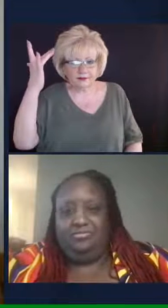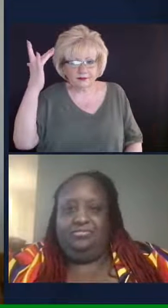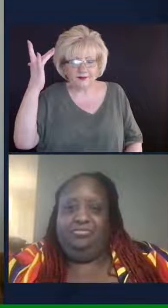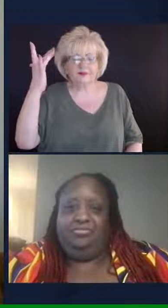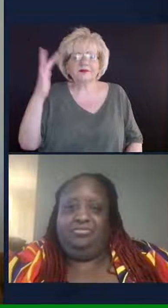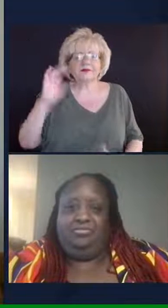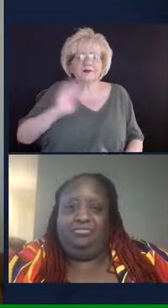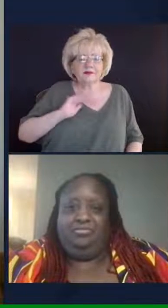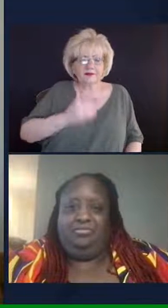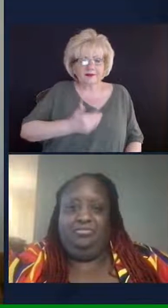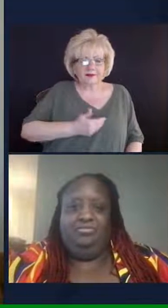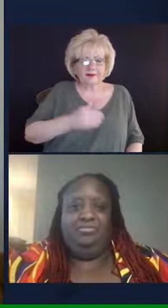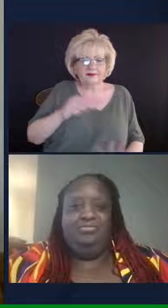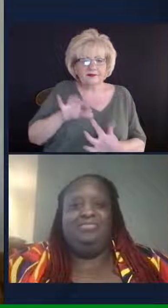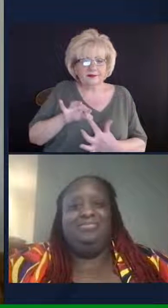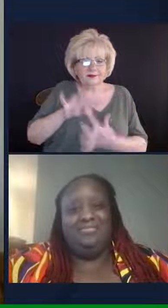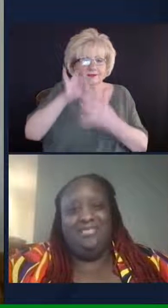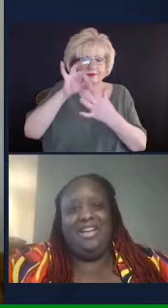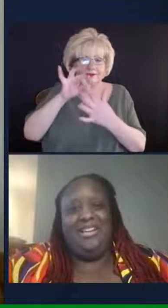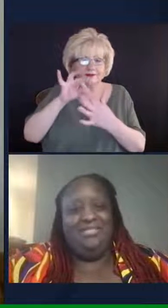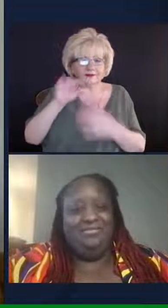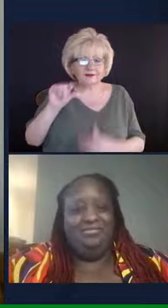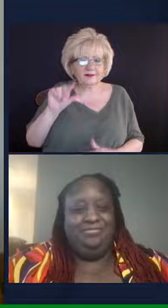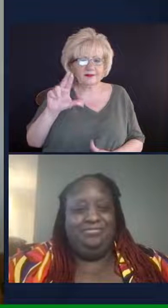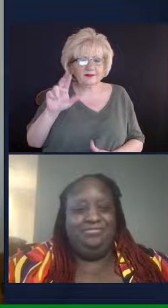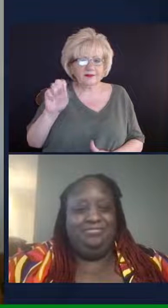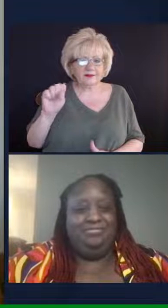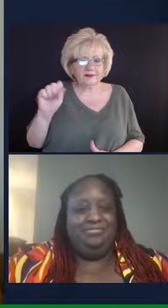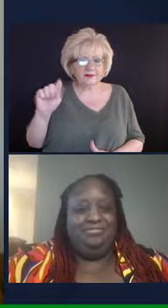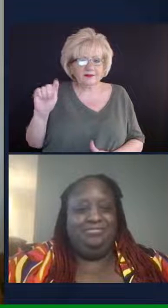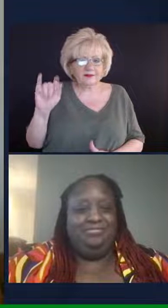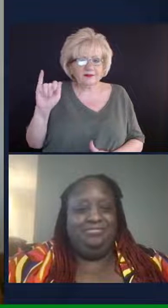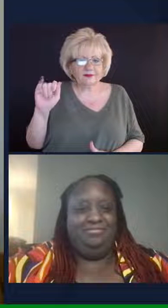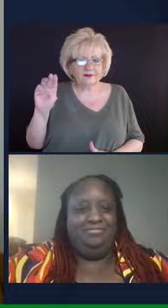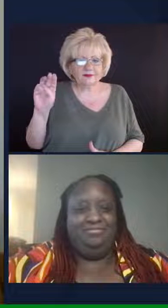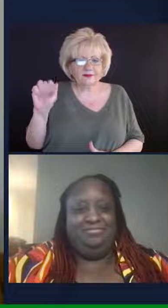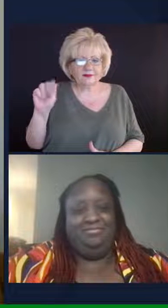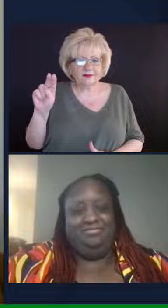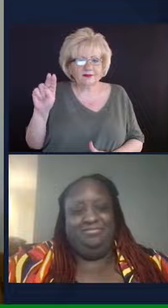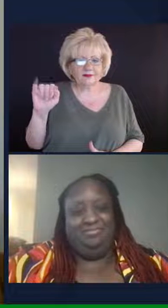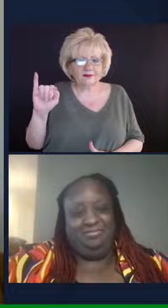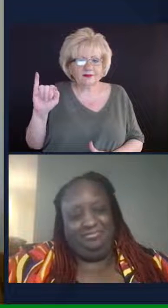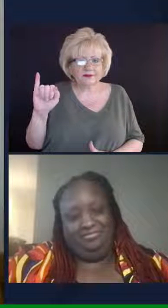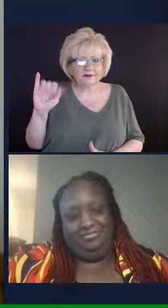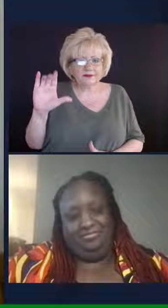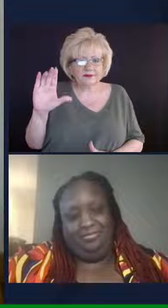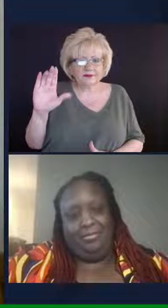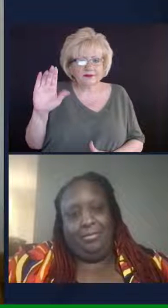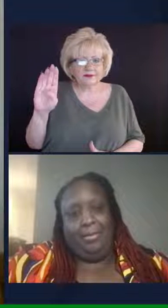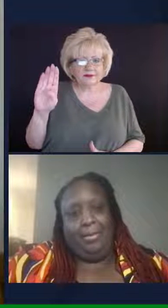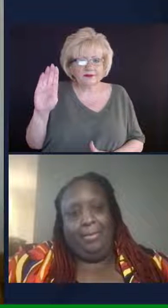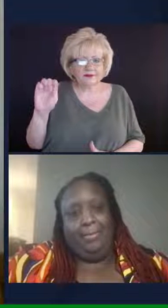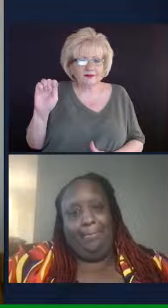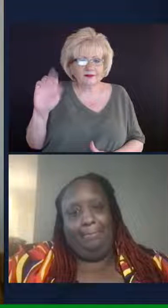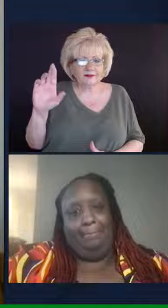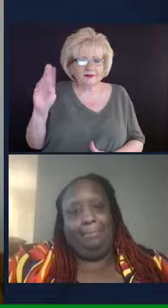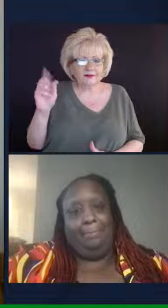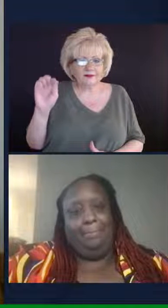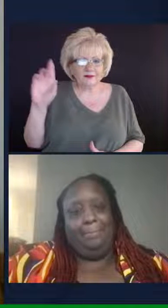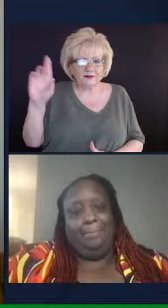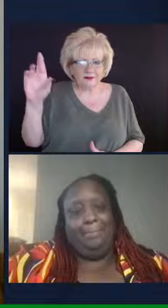our guest, Imani Barbarin. Also, we have our captioner,